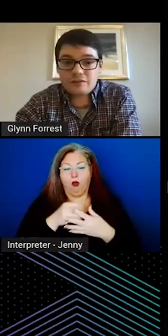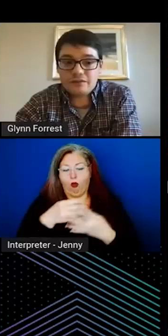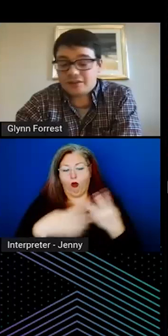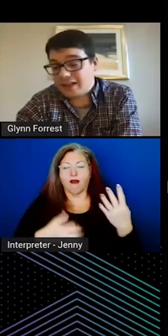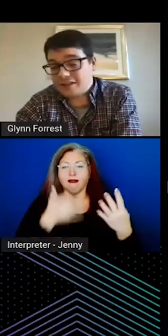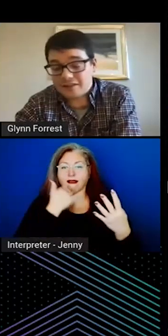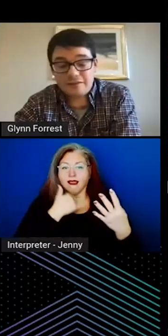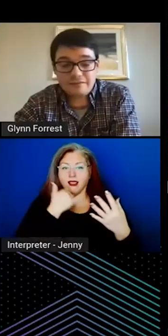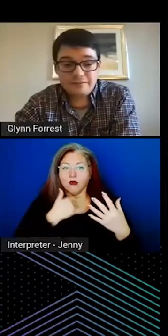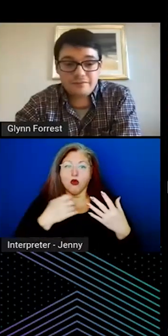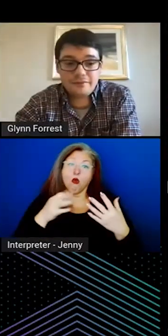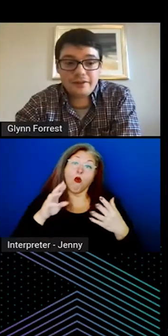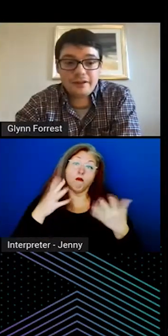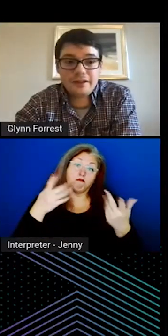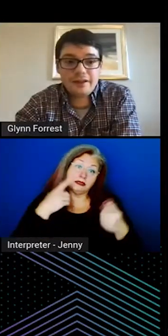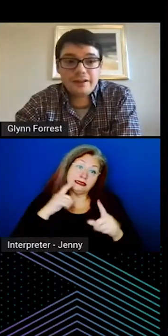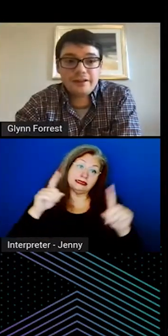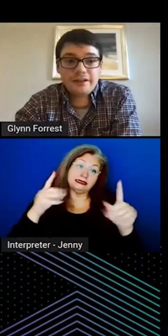or successes.